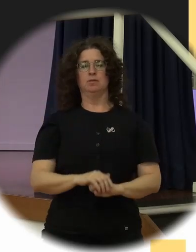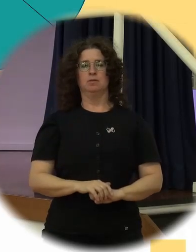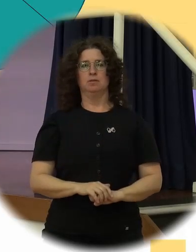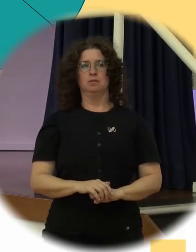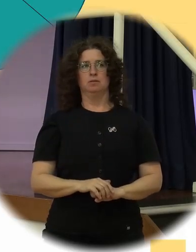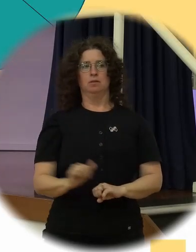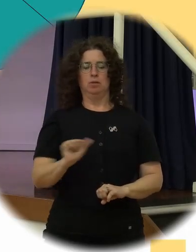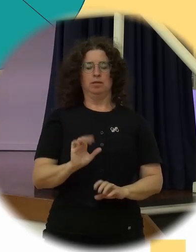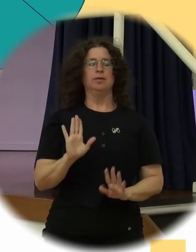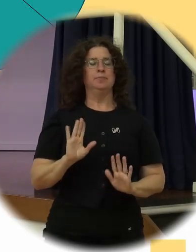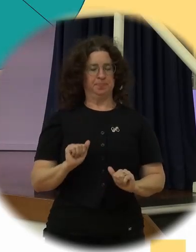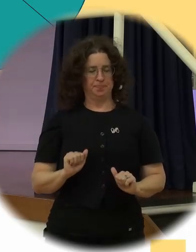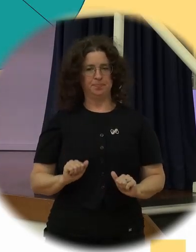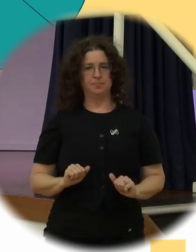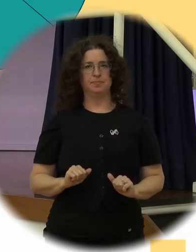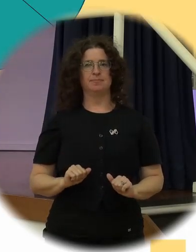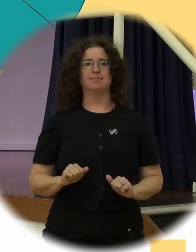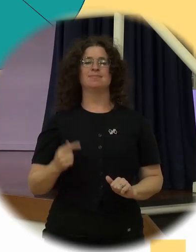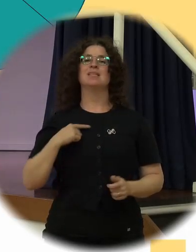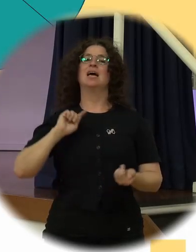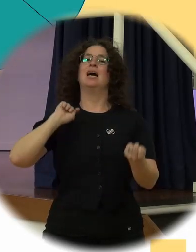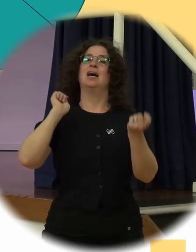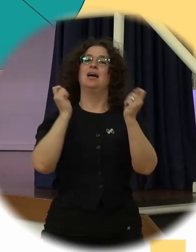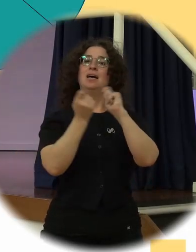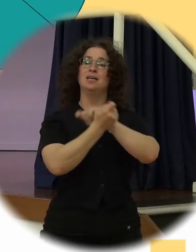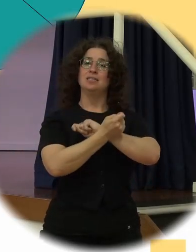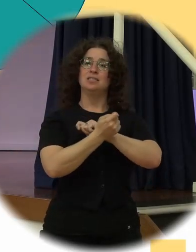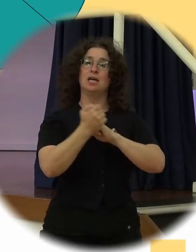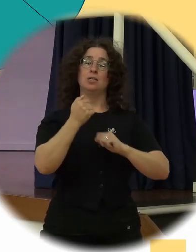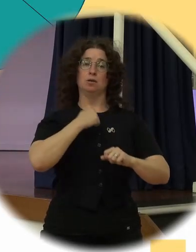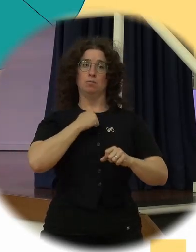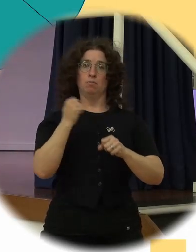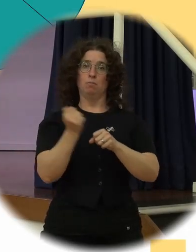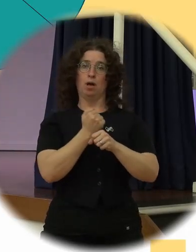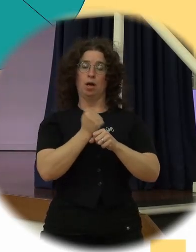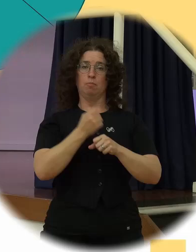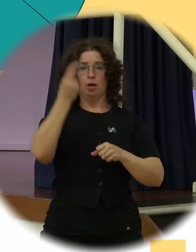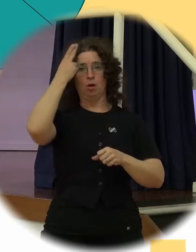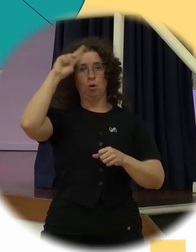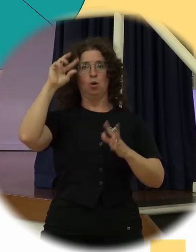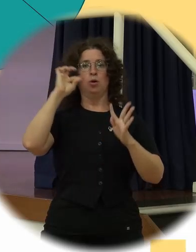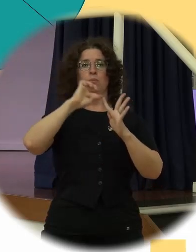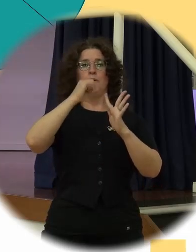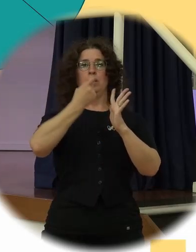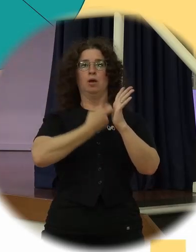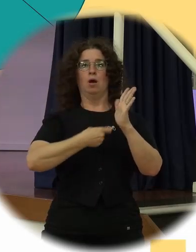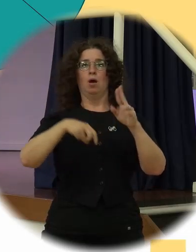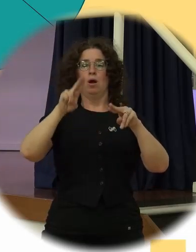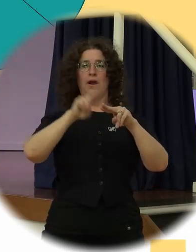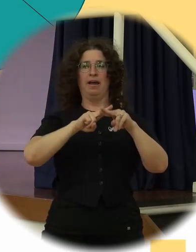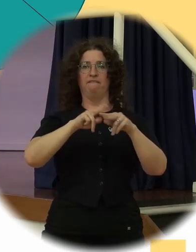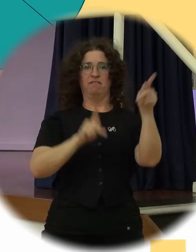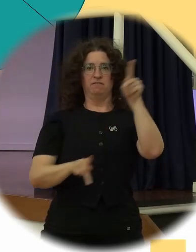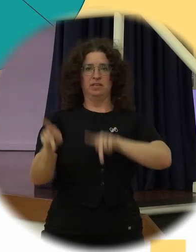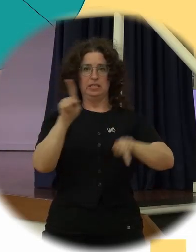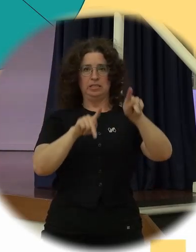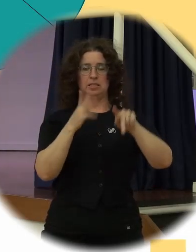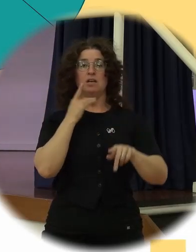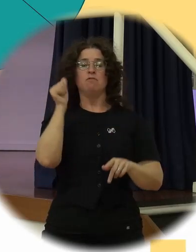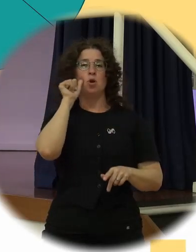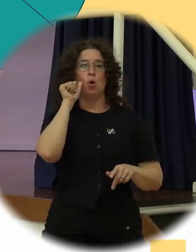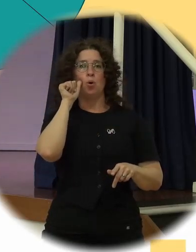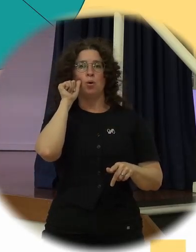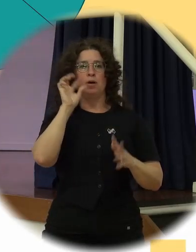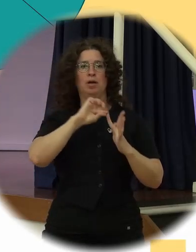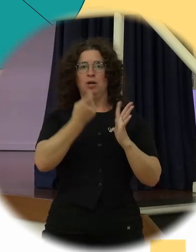Back? There. I changed over to a custom one I created called PRF Physics. If anyone's familiar with it at all, well,